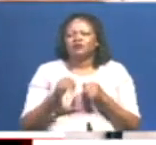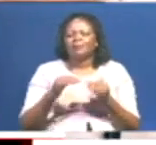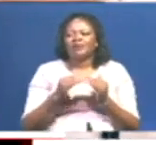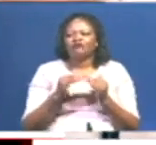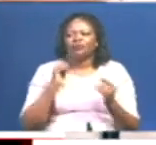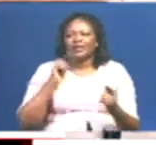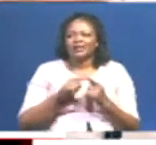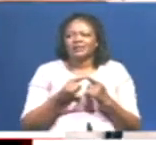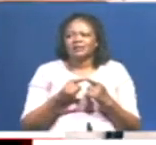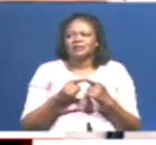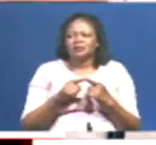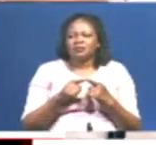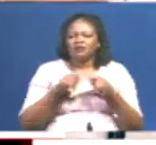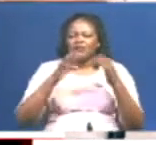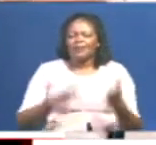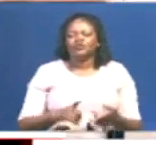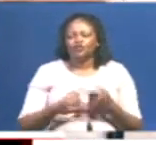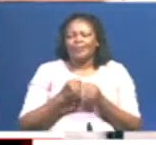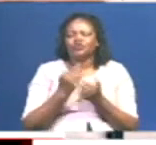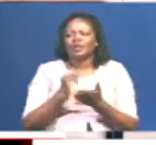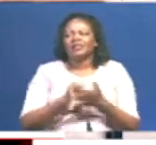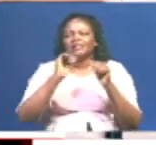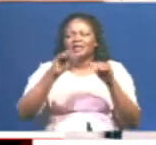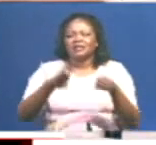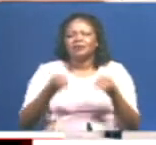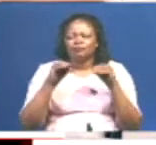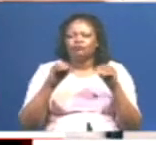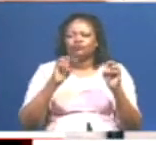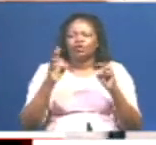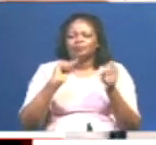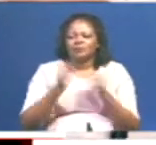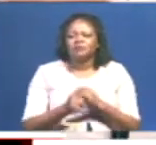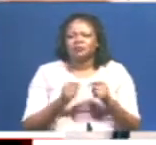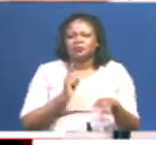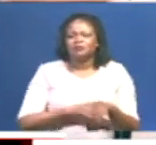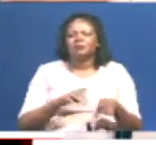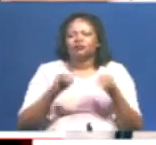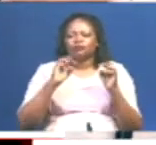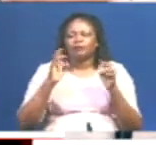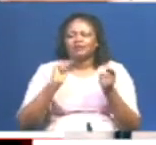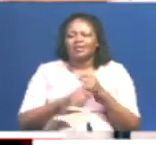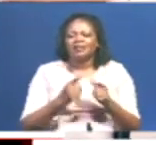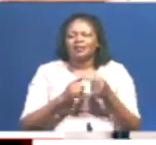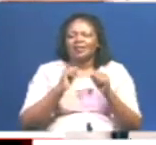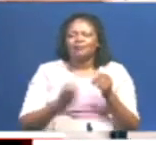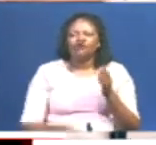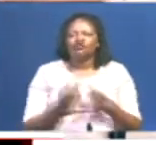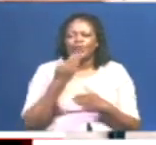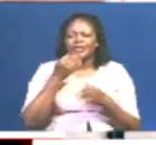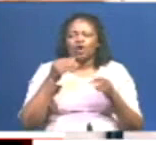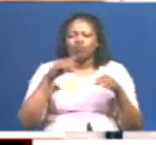target farmers to ensure they are able to adapt to climate change. When they adapt to climate change, they are able to produce better quality tea,